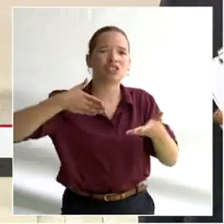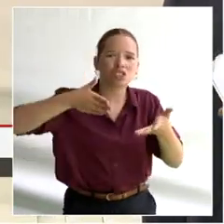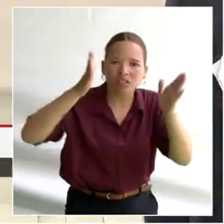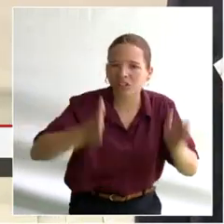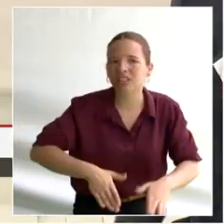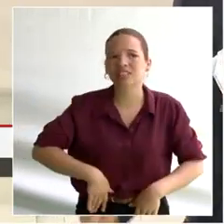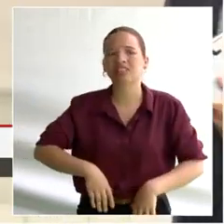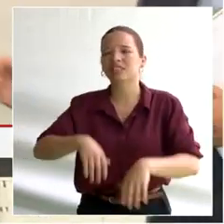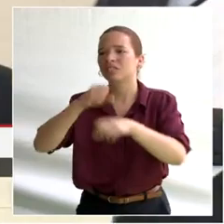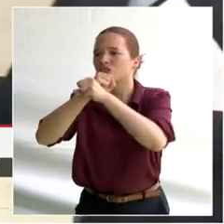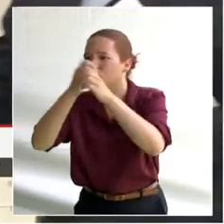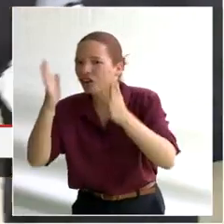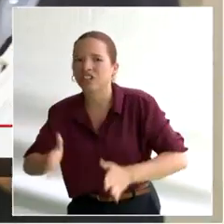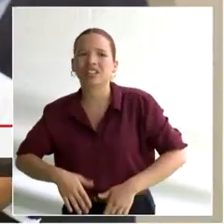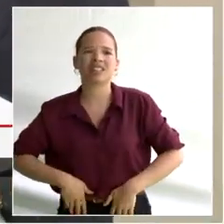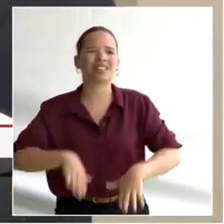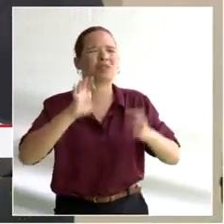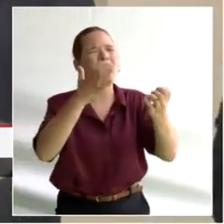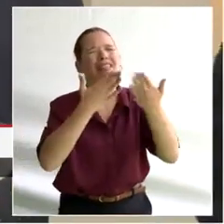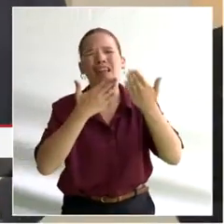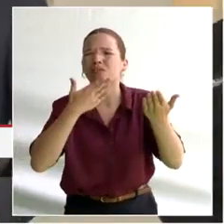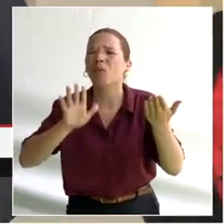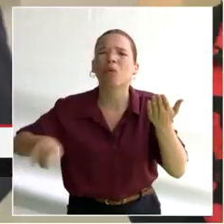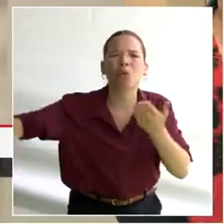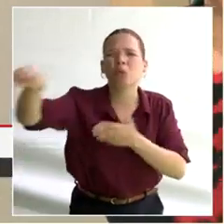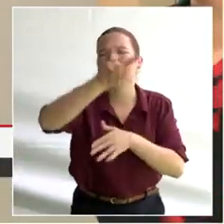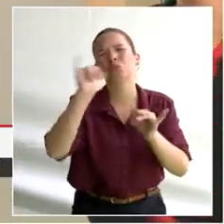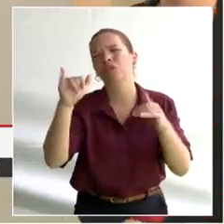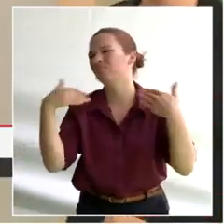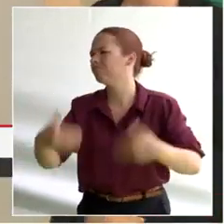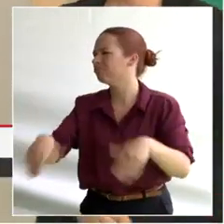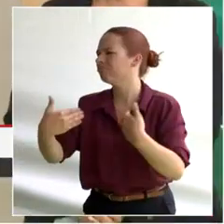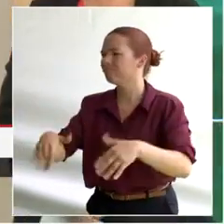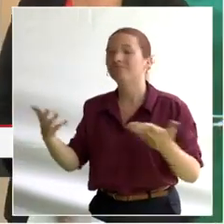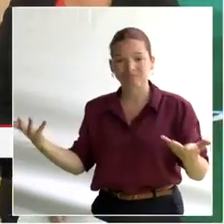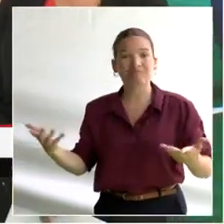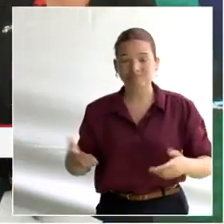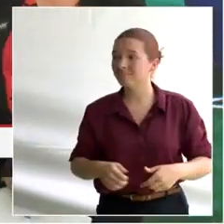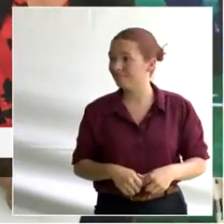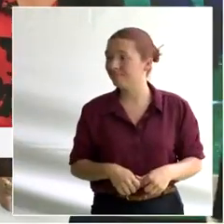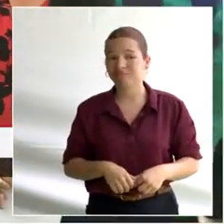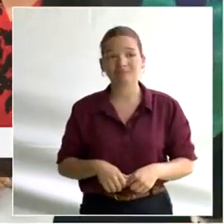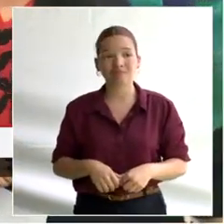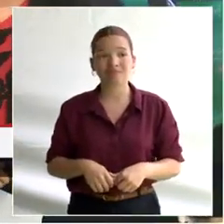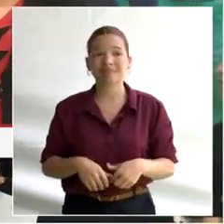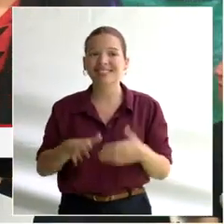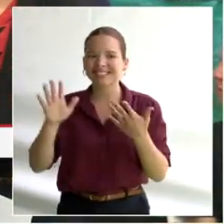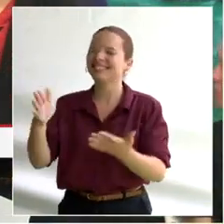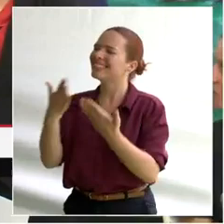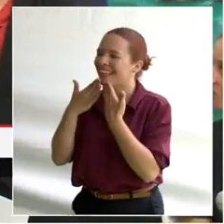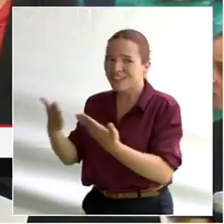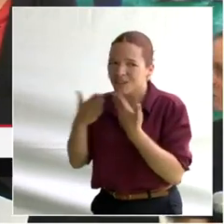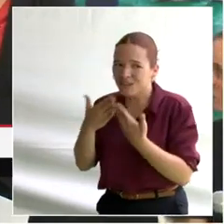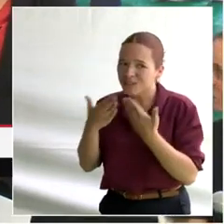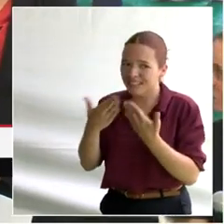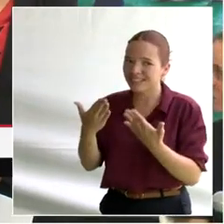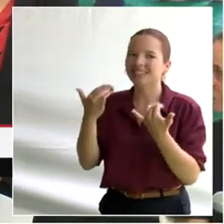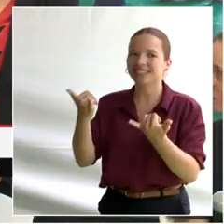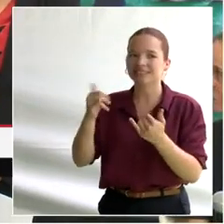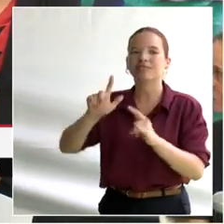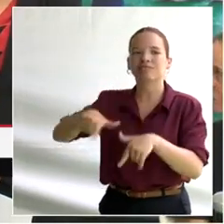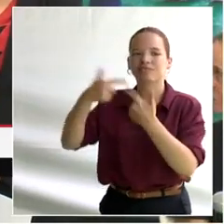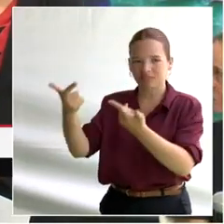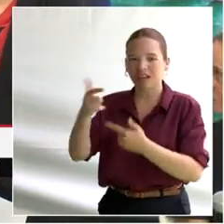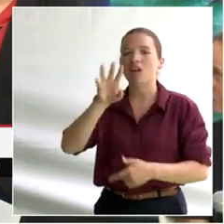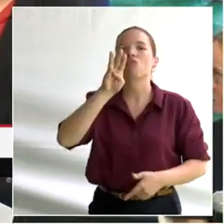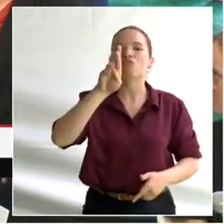lot. So thank you. Thanks again, Mark. Okay, now I'd like to introduce Cristina Romero once again. Cristina is going to explain. A lot of you have come up to